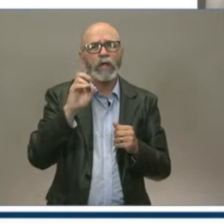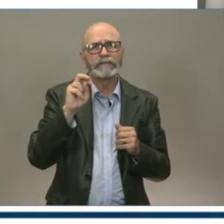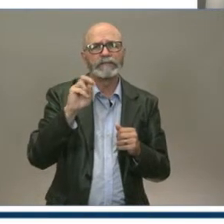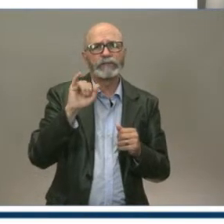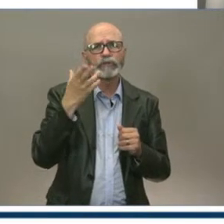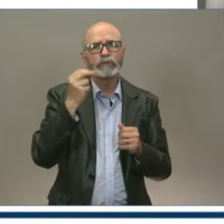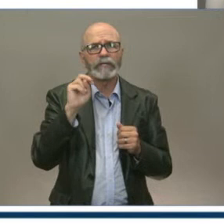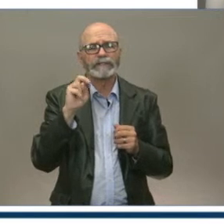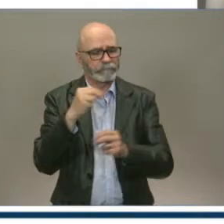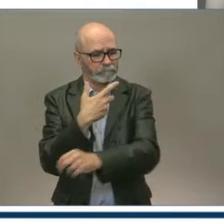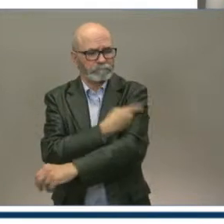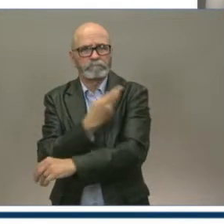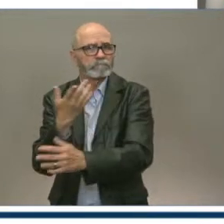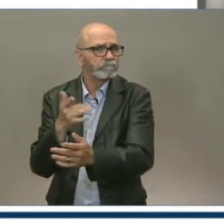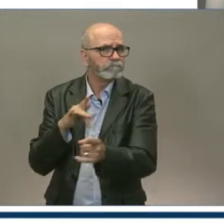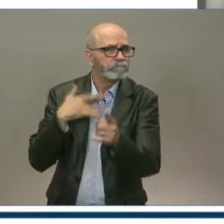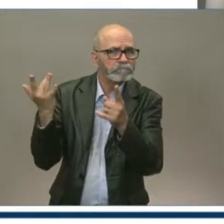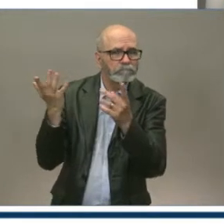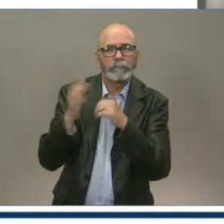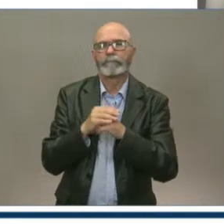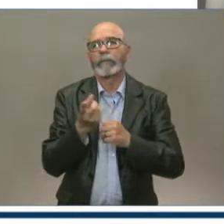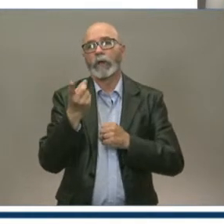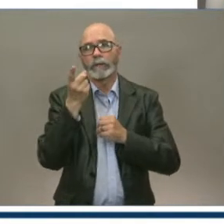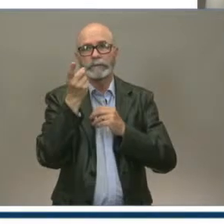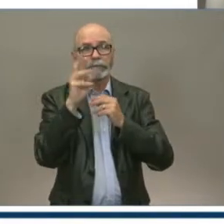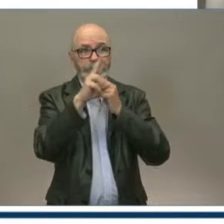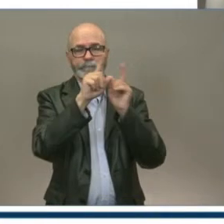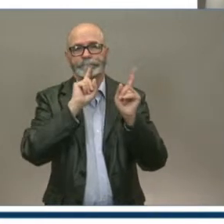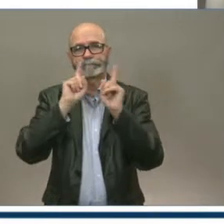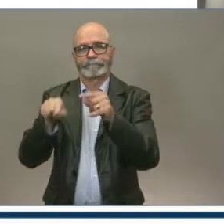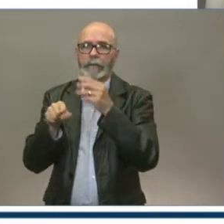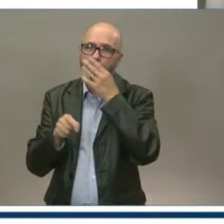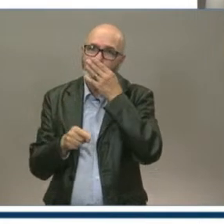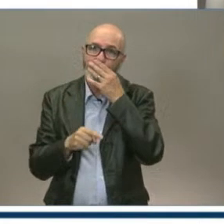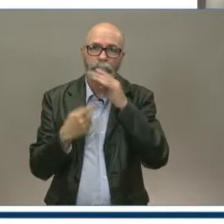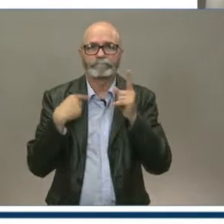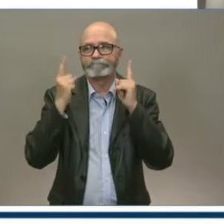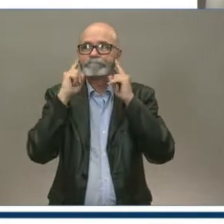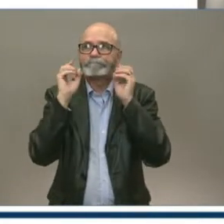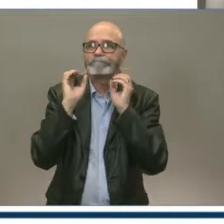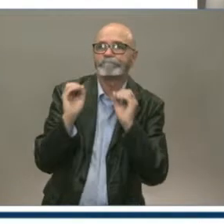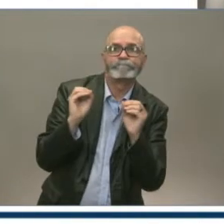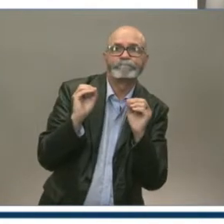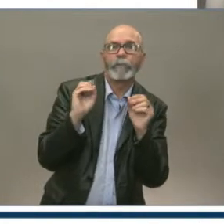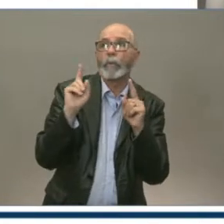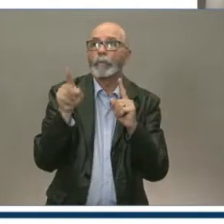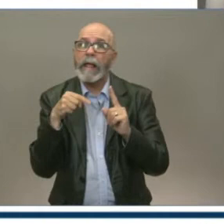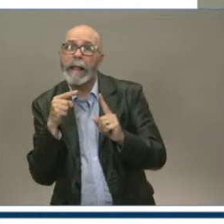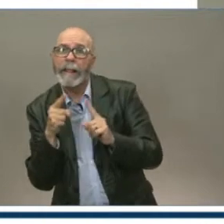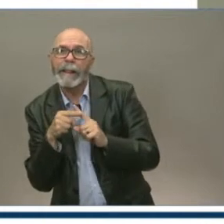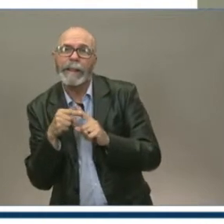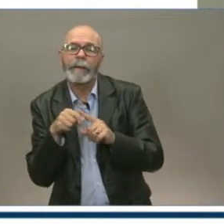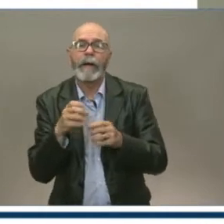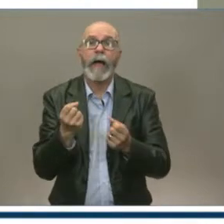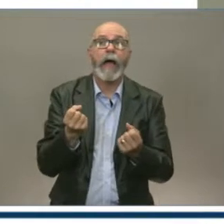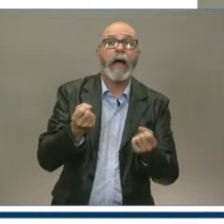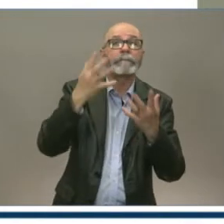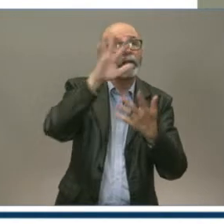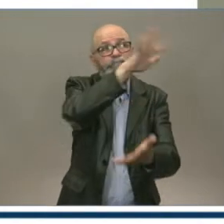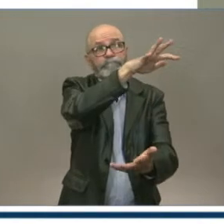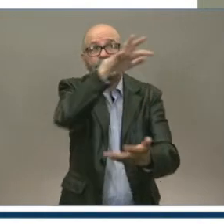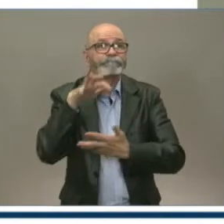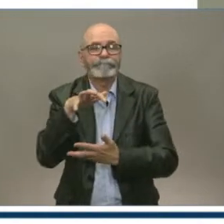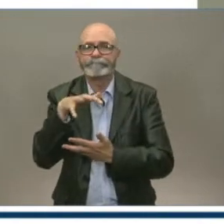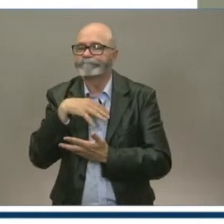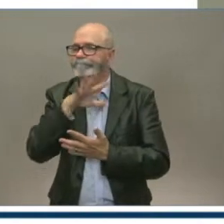no confirmation of either specific amounts or dates of delivery from the federal government. We know it's been approved by